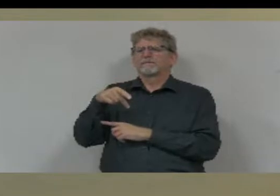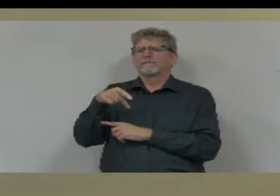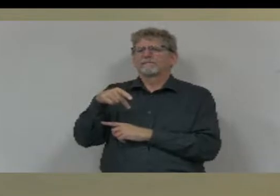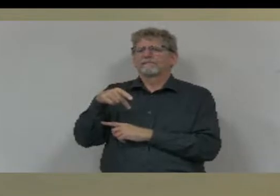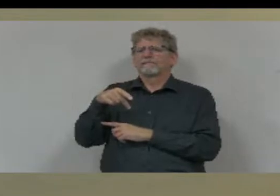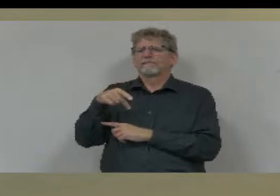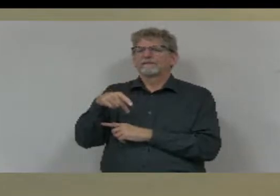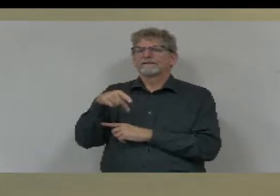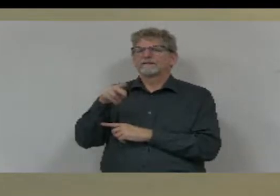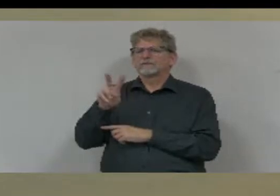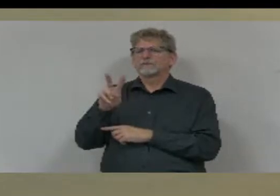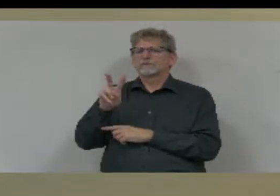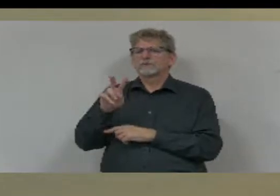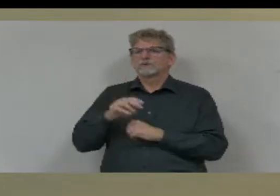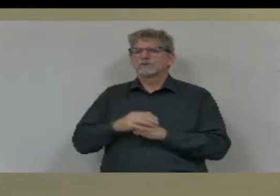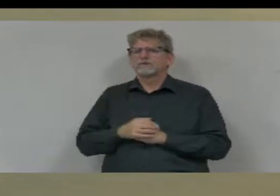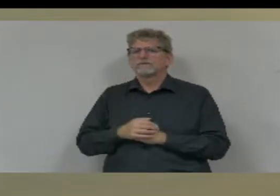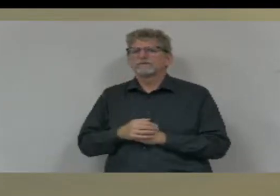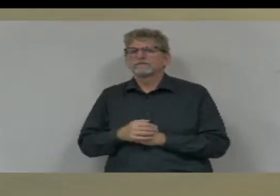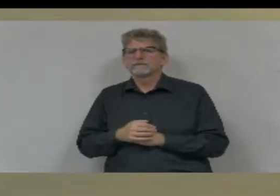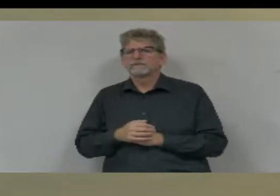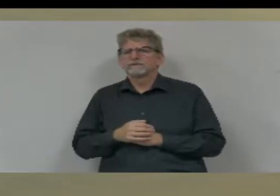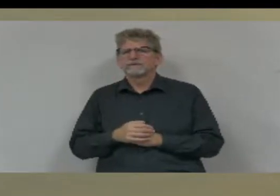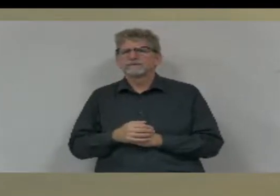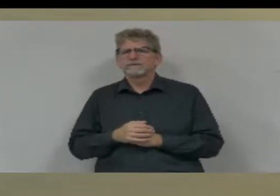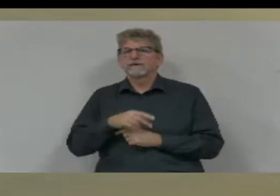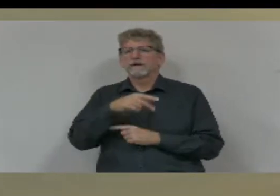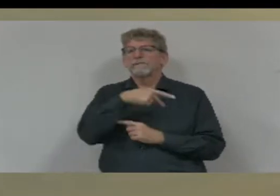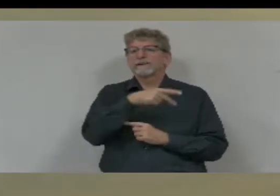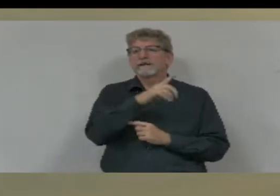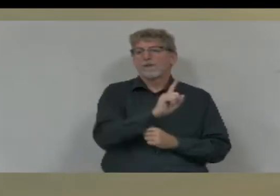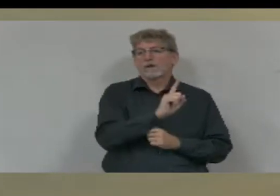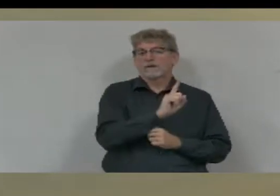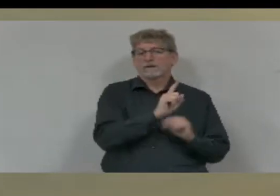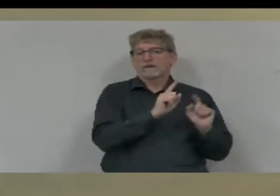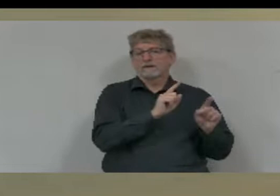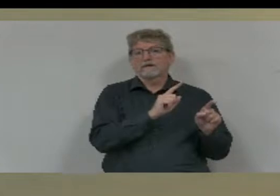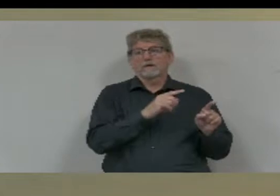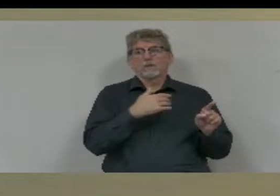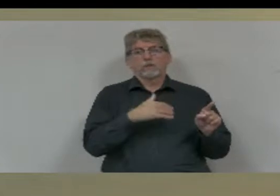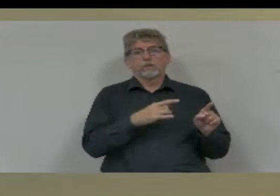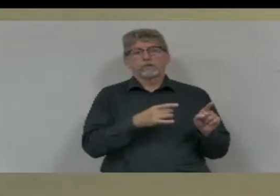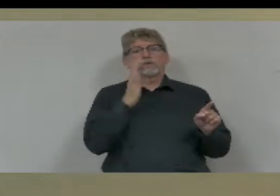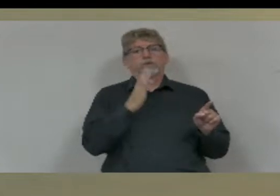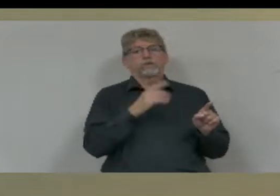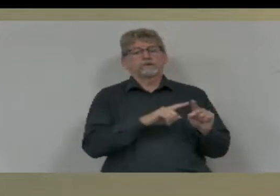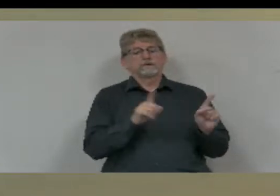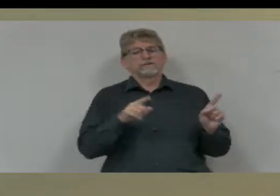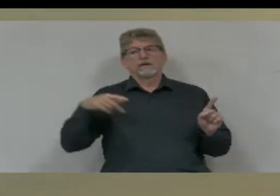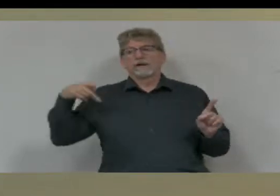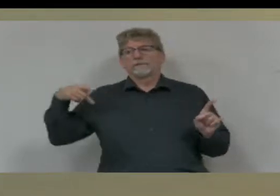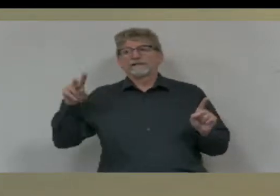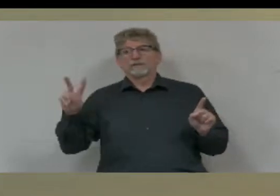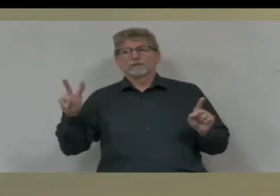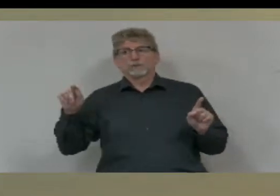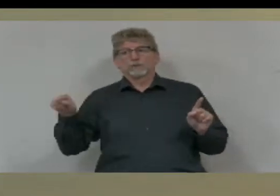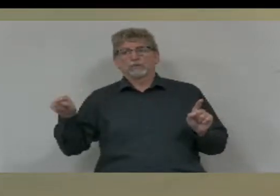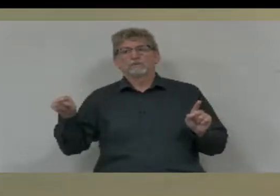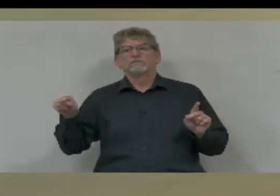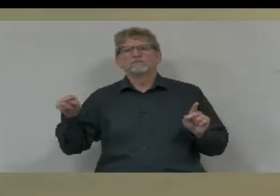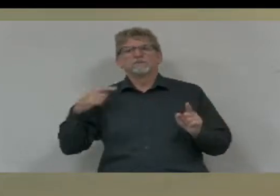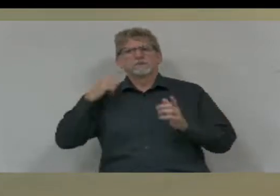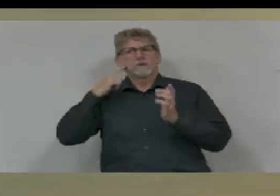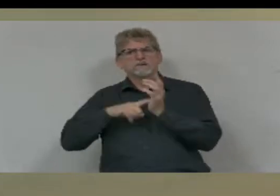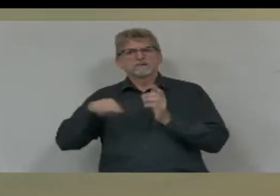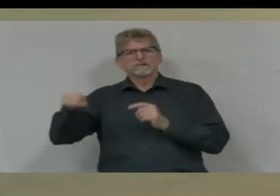that's associated with it, so we're just keeping an eye on that one. And all of these particular types of variants, we report to the state to make sure they're aware, and they report to